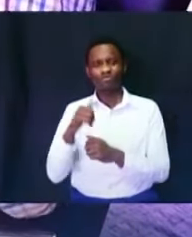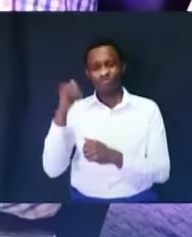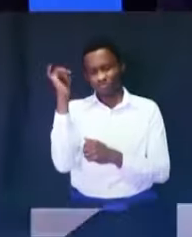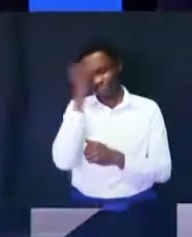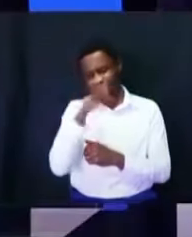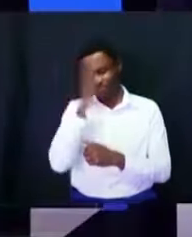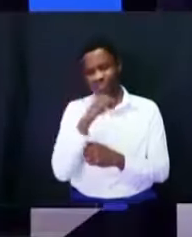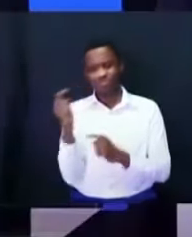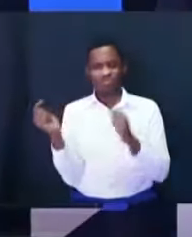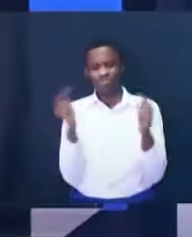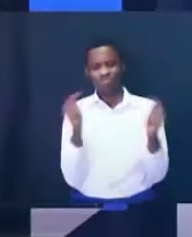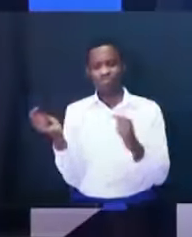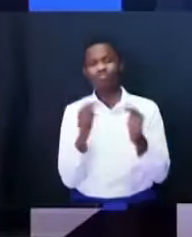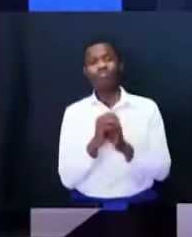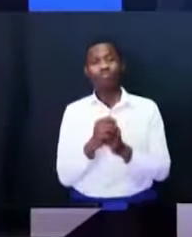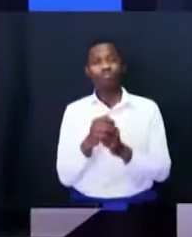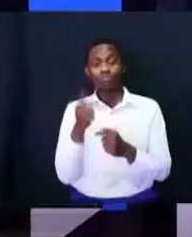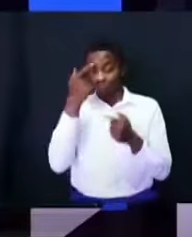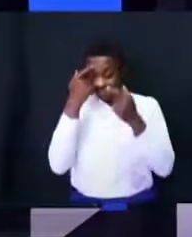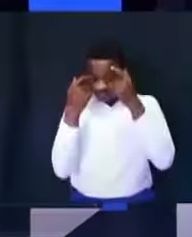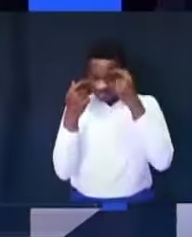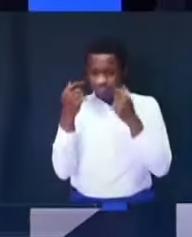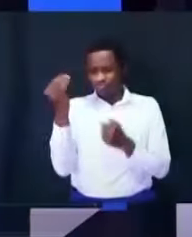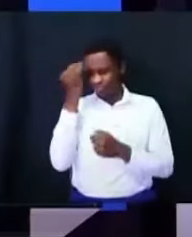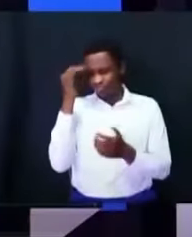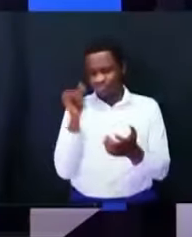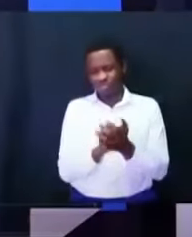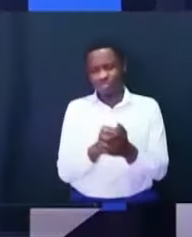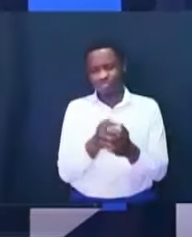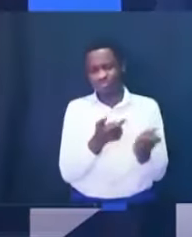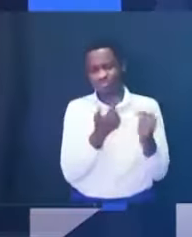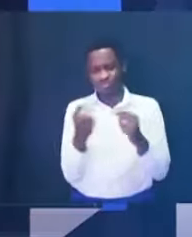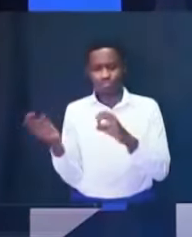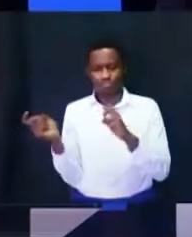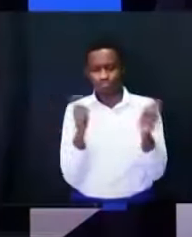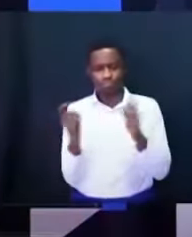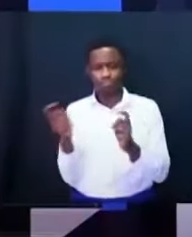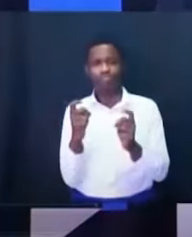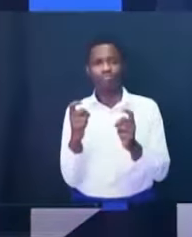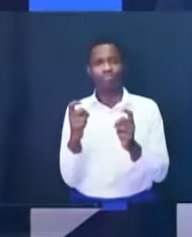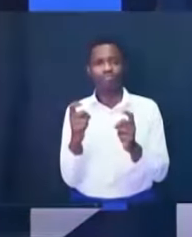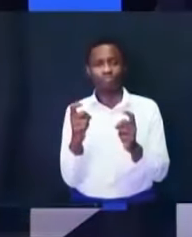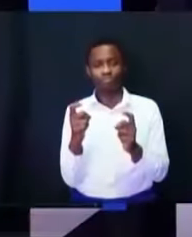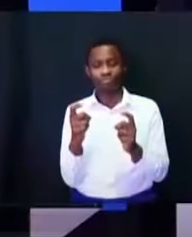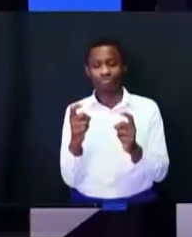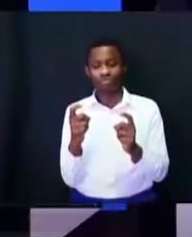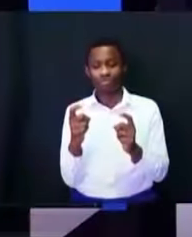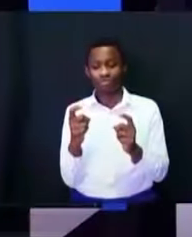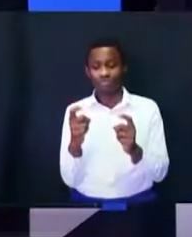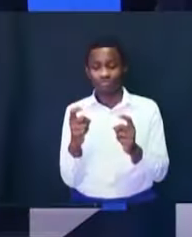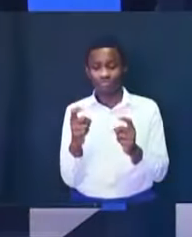arguments because you know that they produce and the law servant must not